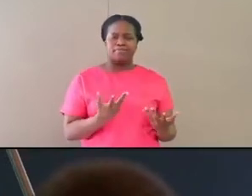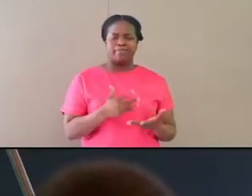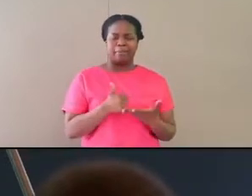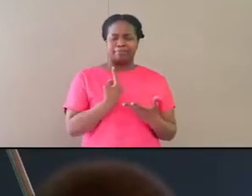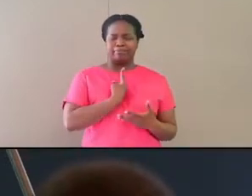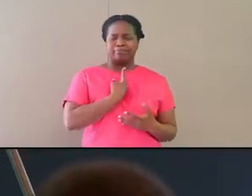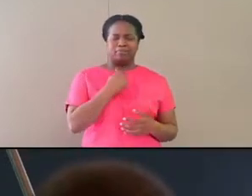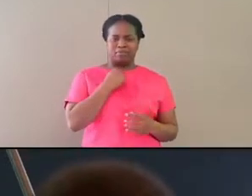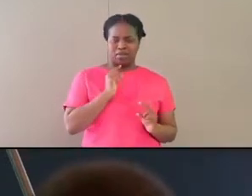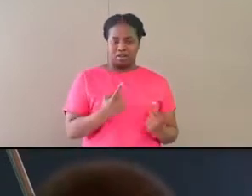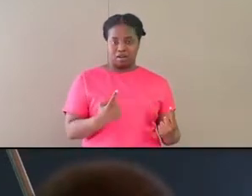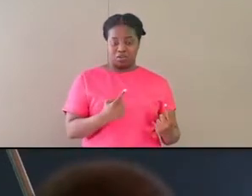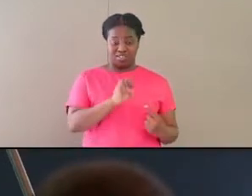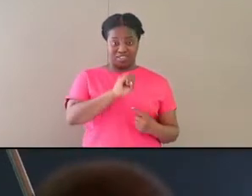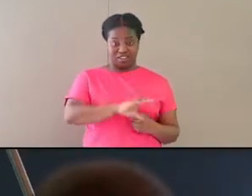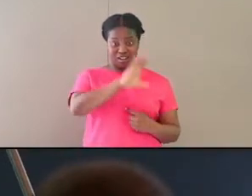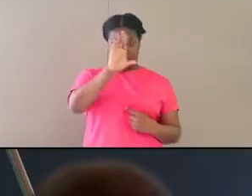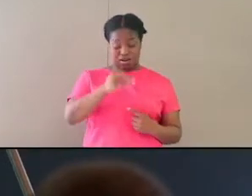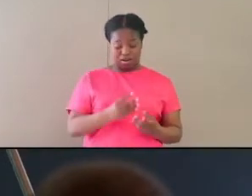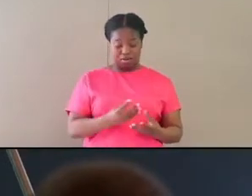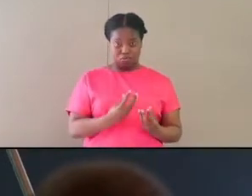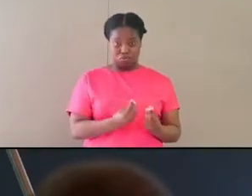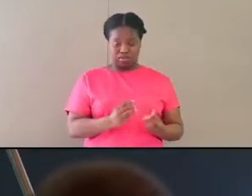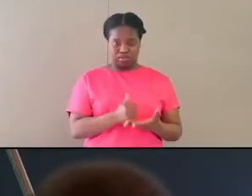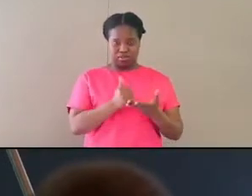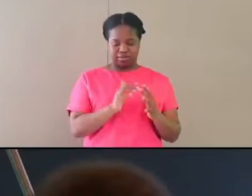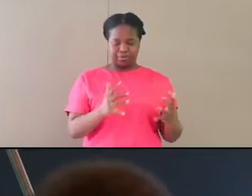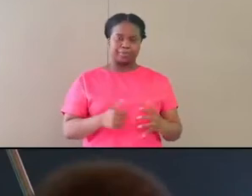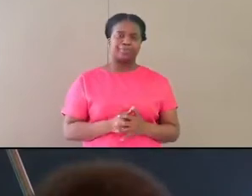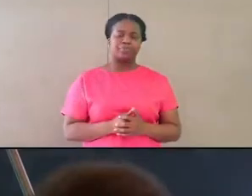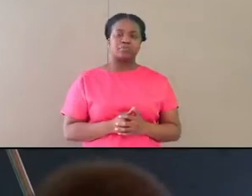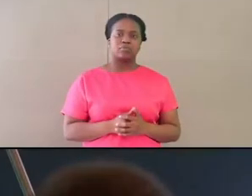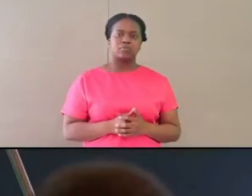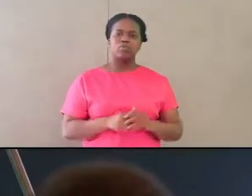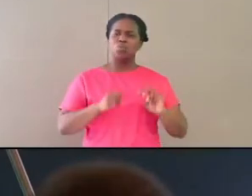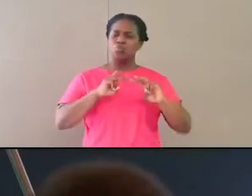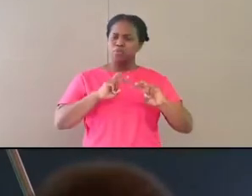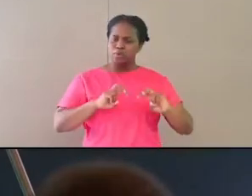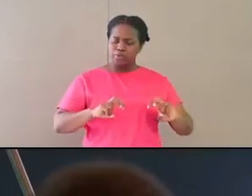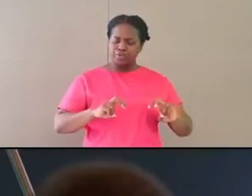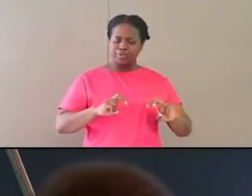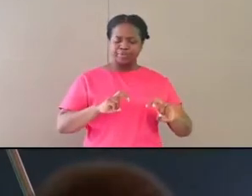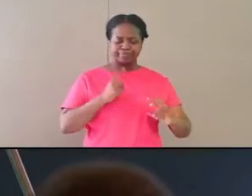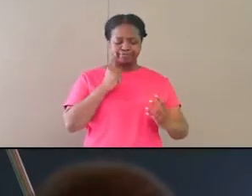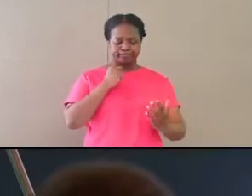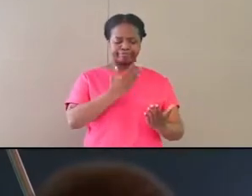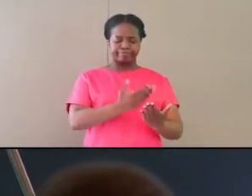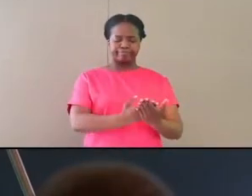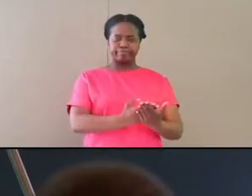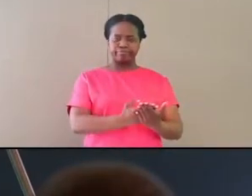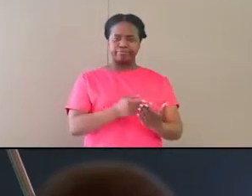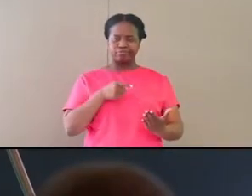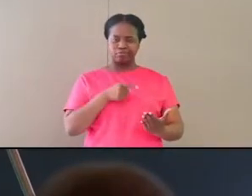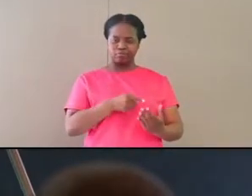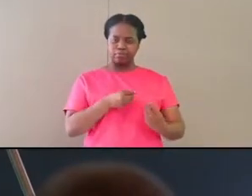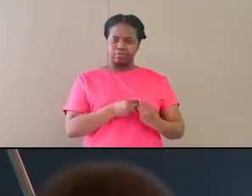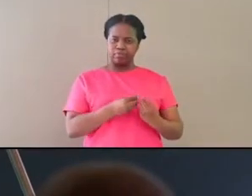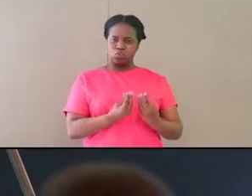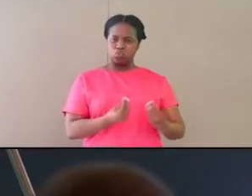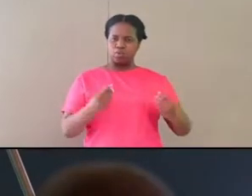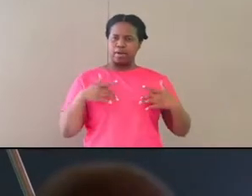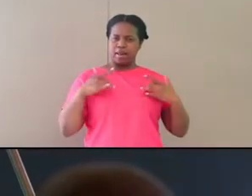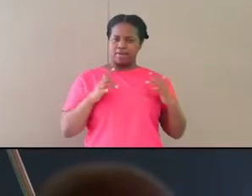across South Africa research and evidence about the situation of children